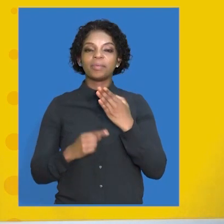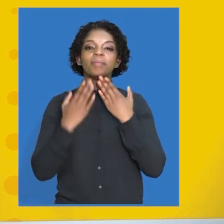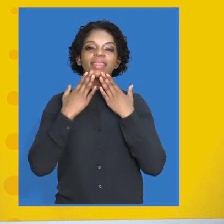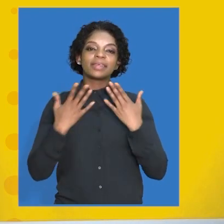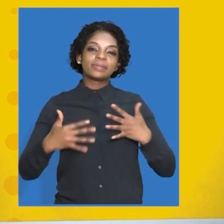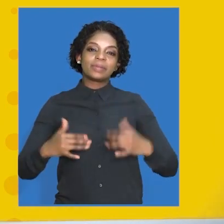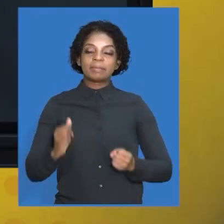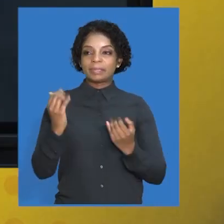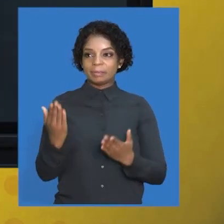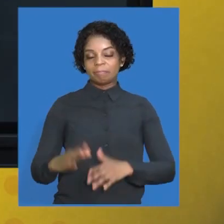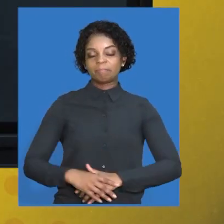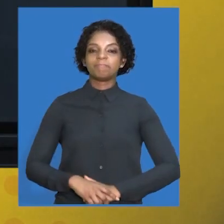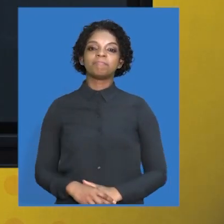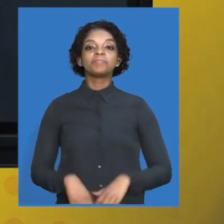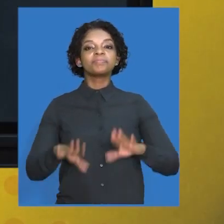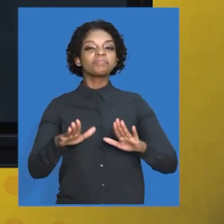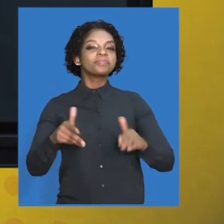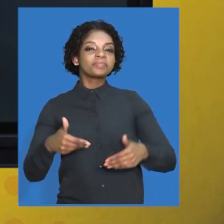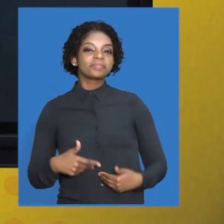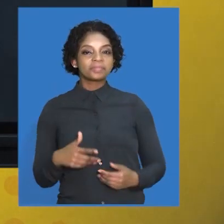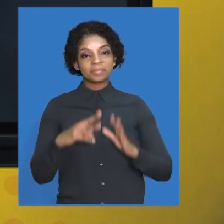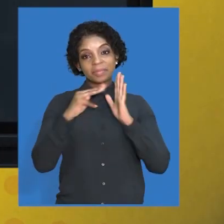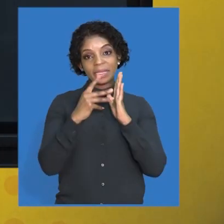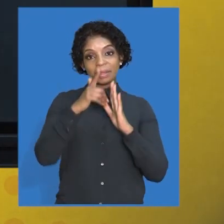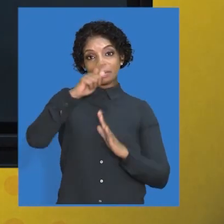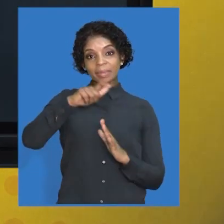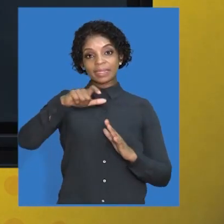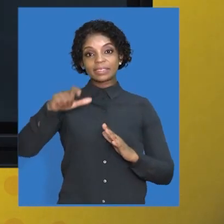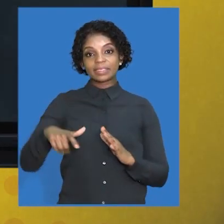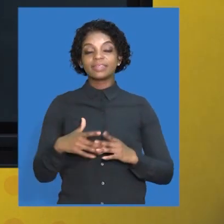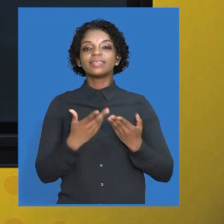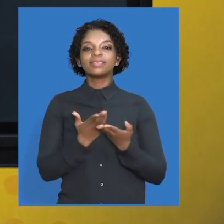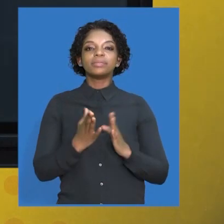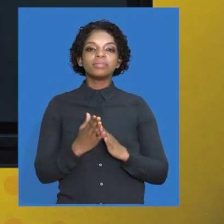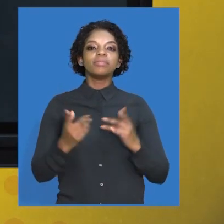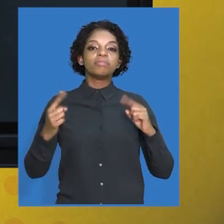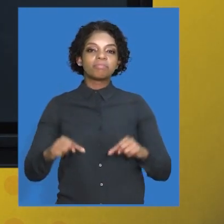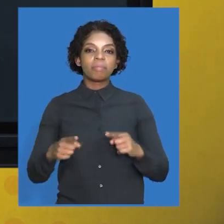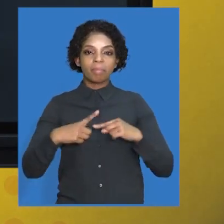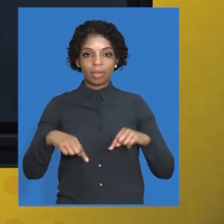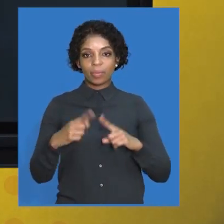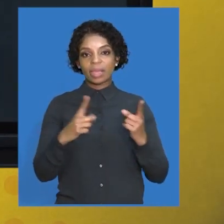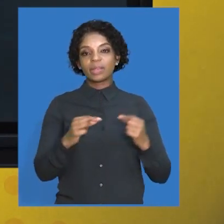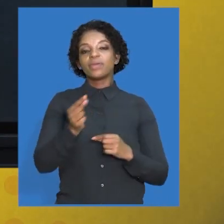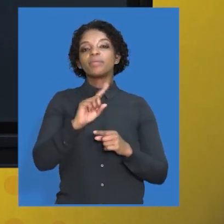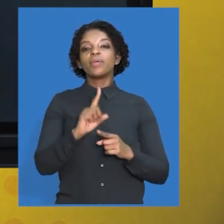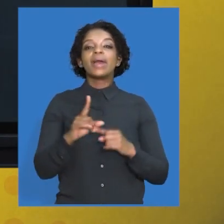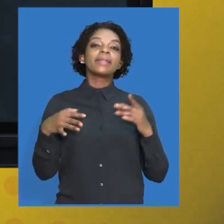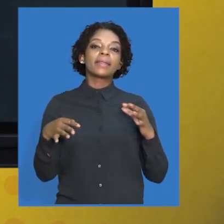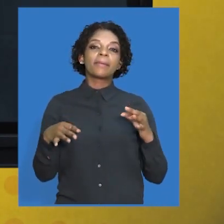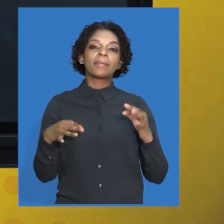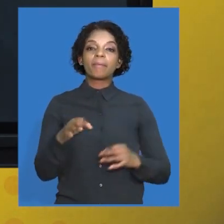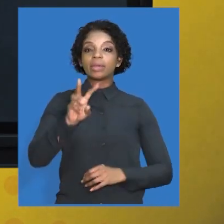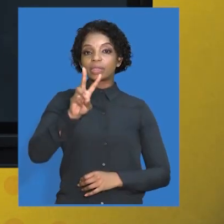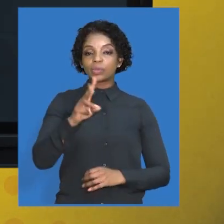and over to you. Welcome back, Matrix. We're going to be carrying and going through paper 2. We'll be doing a lot of Section